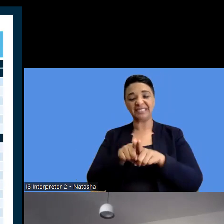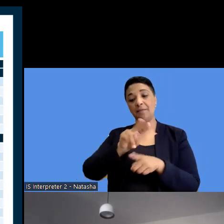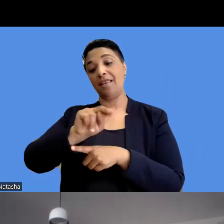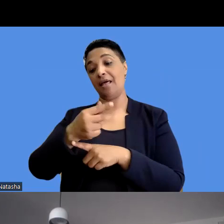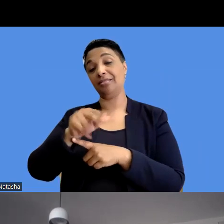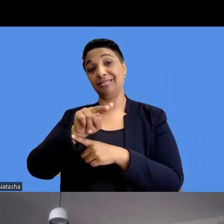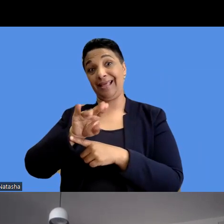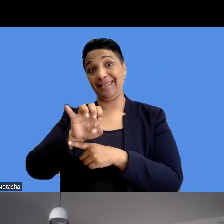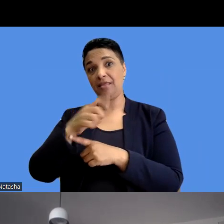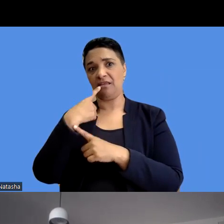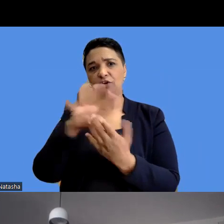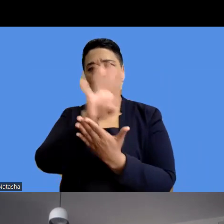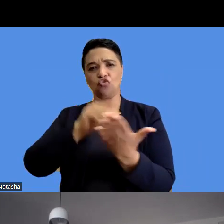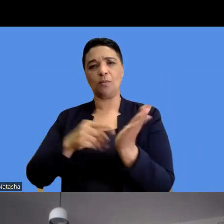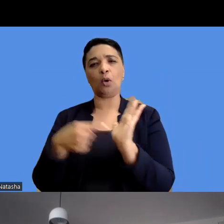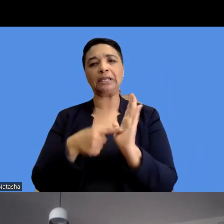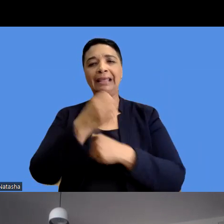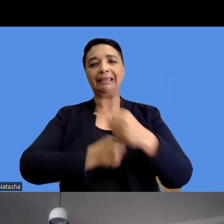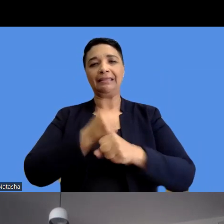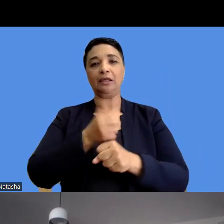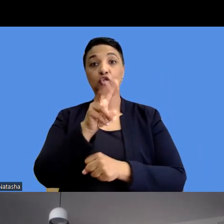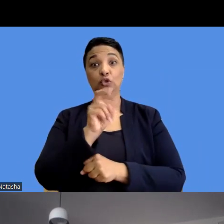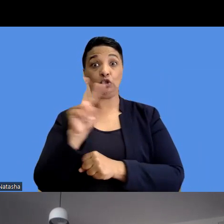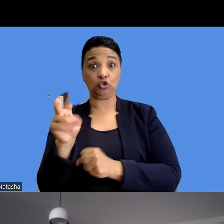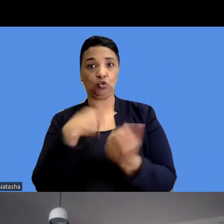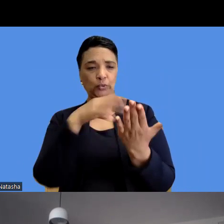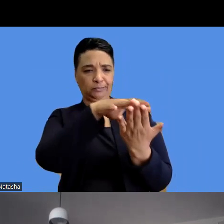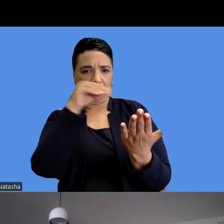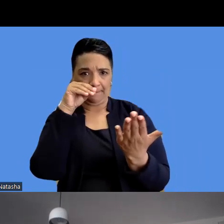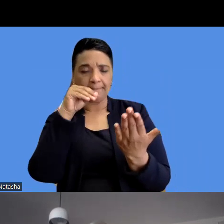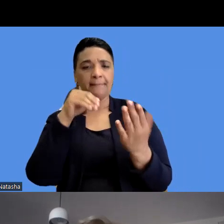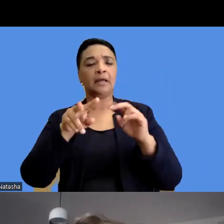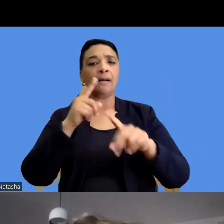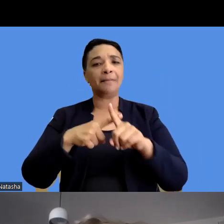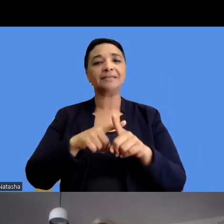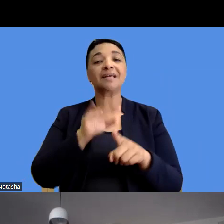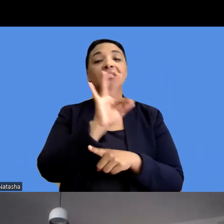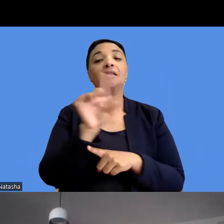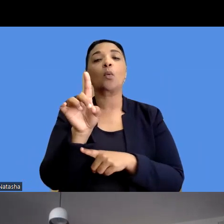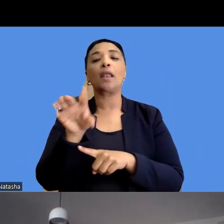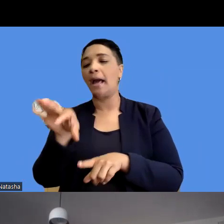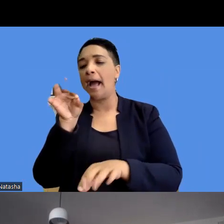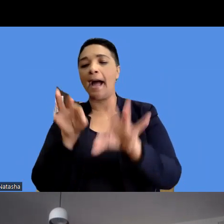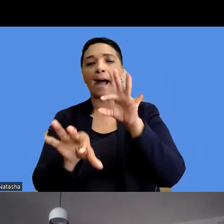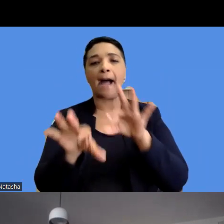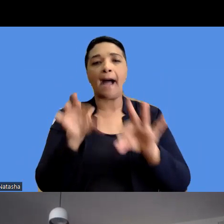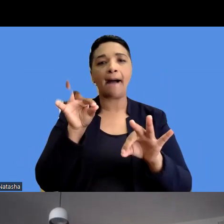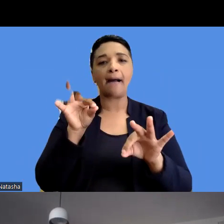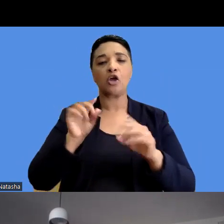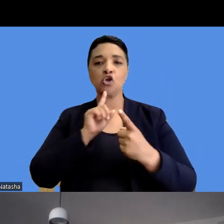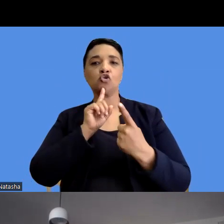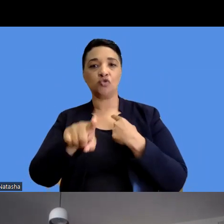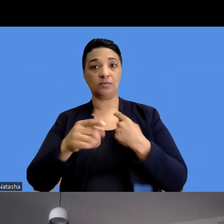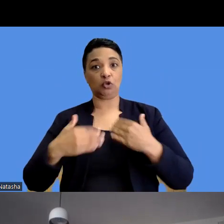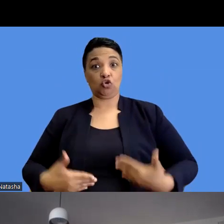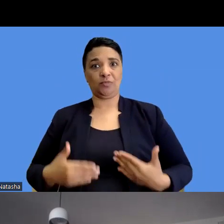of 2022. We also took, a sample of 31 humanitarian response